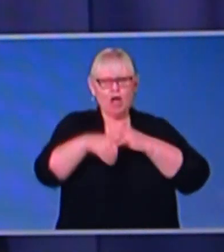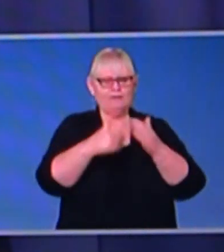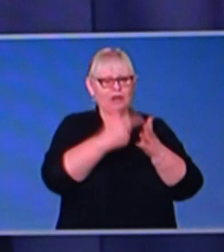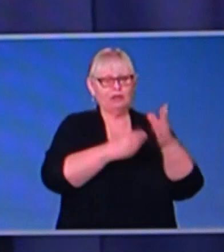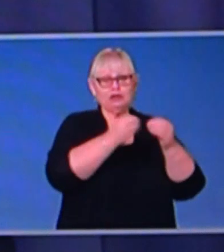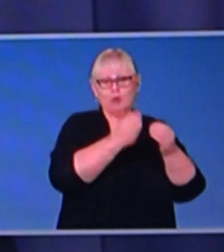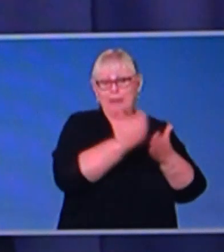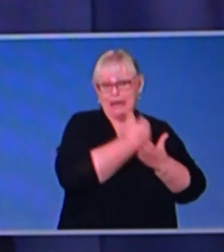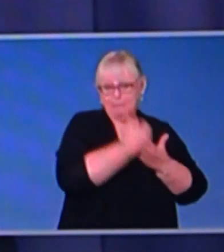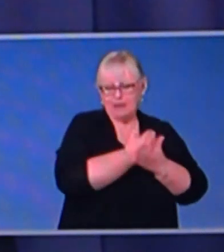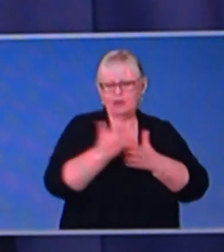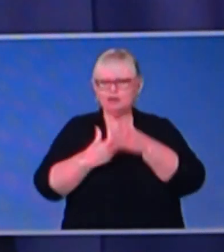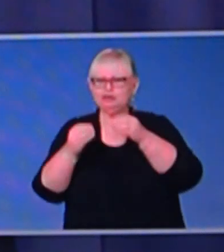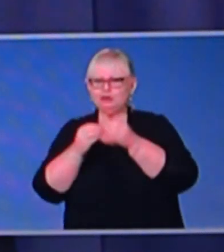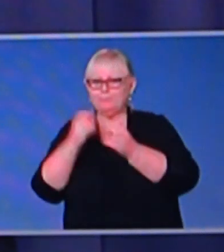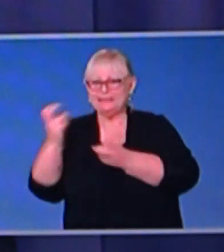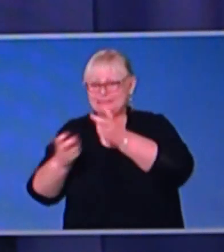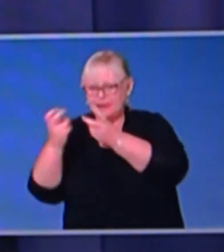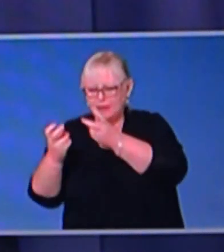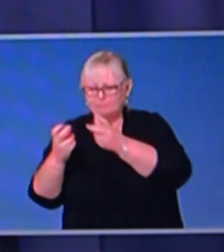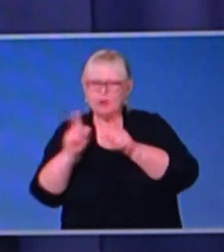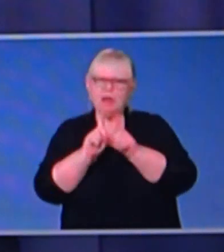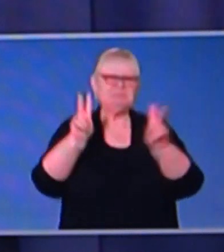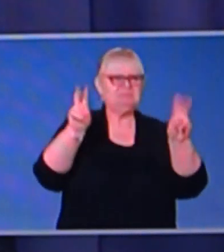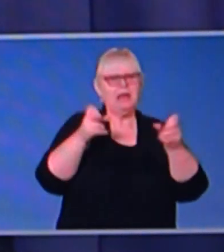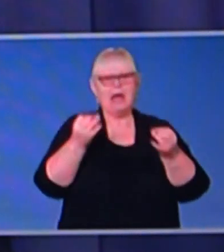and job seeker, that is unemployment